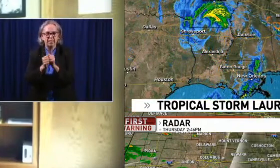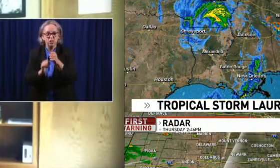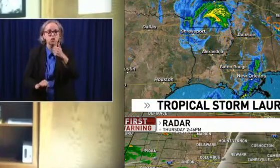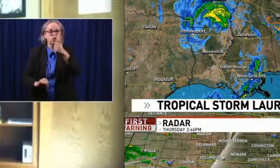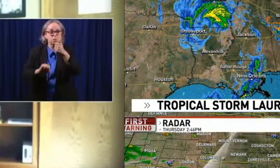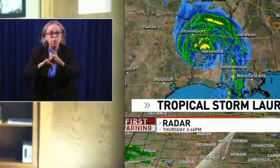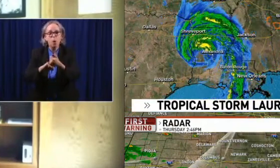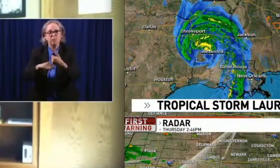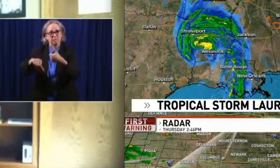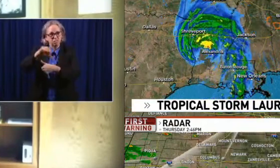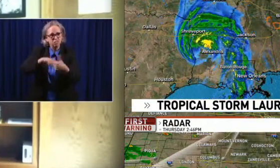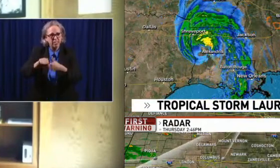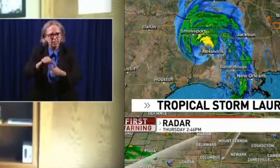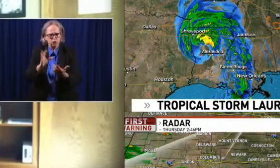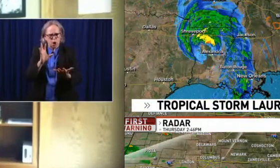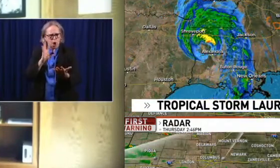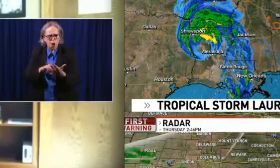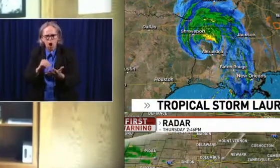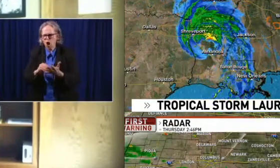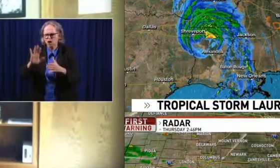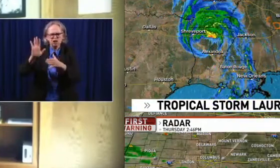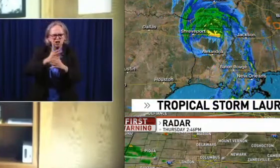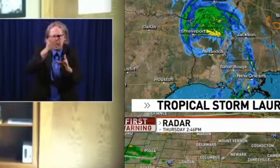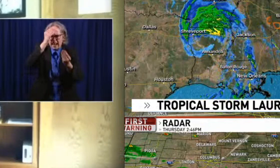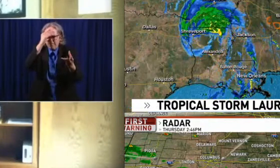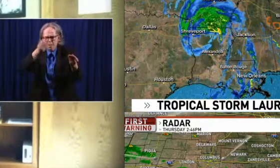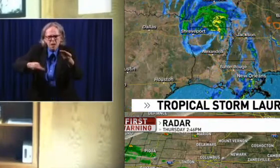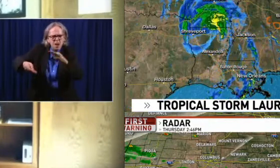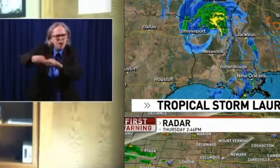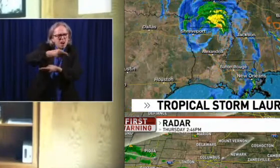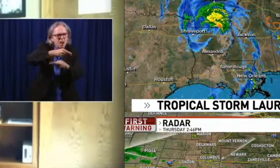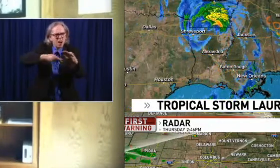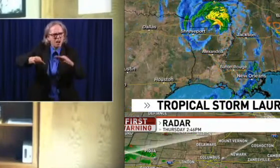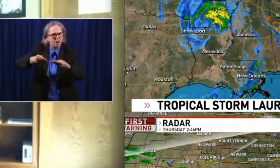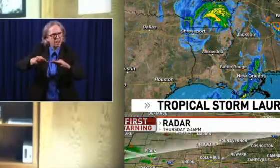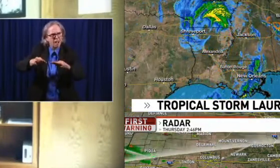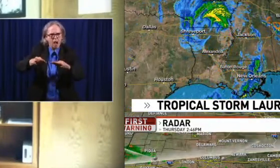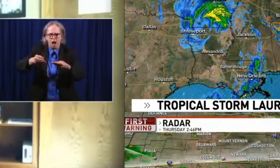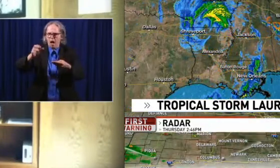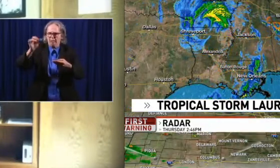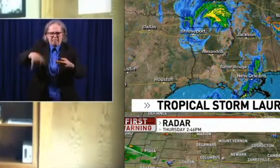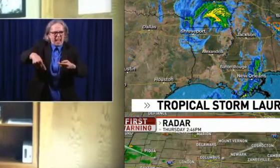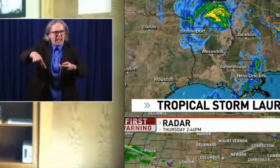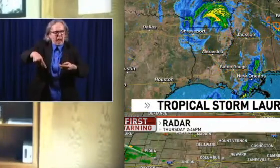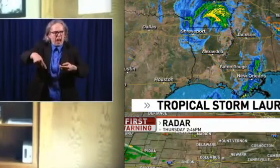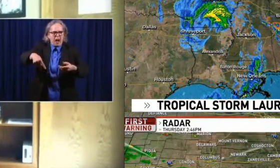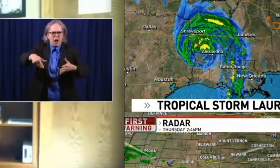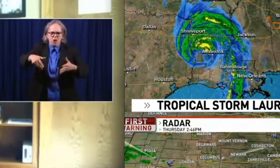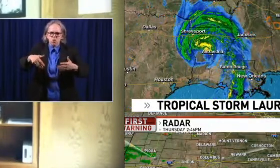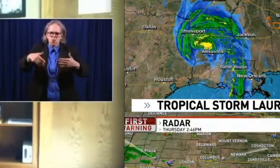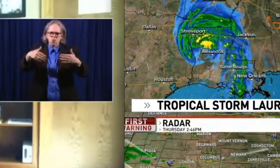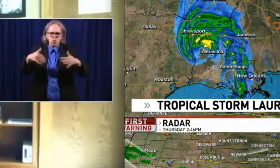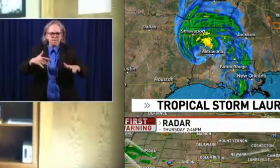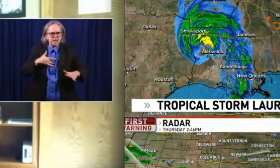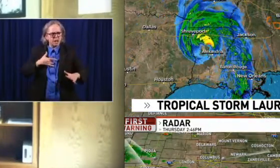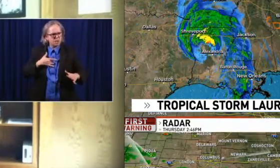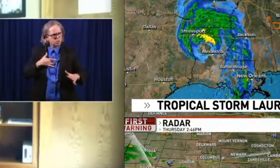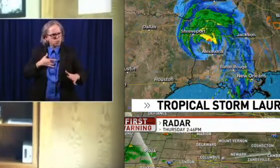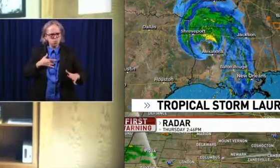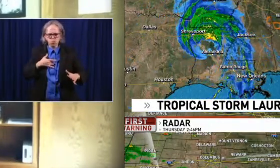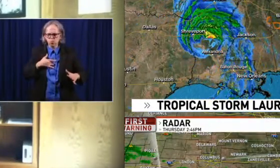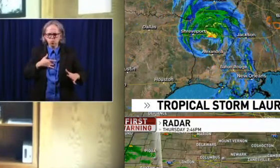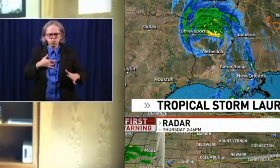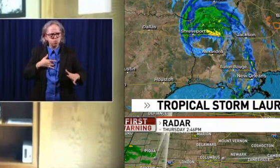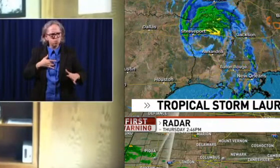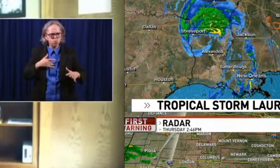one another. And there's no question that we feel strongly that this moment, higher education